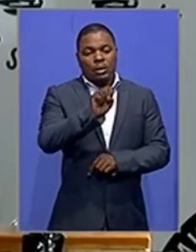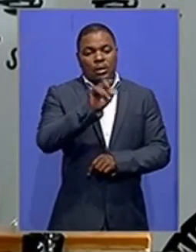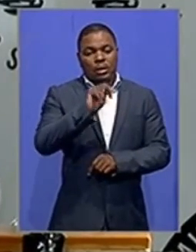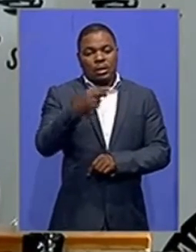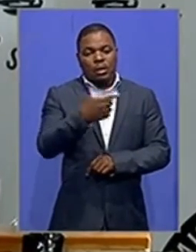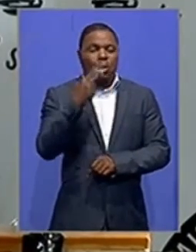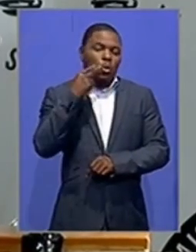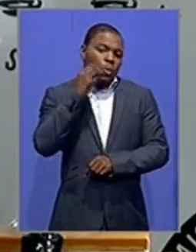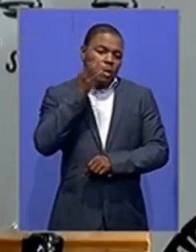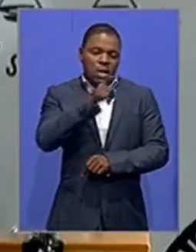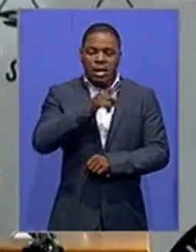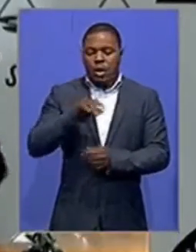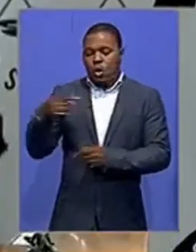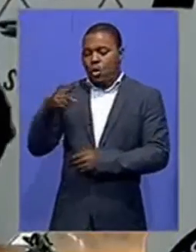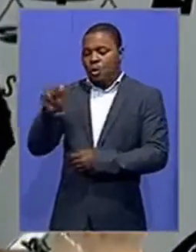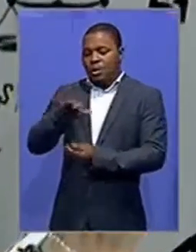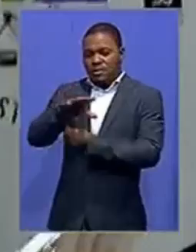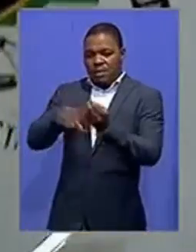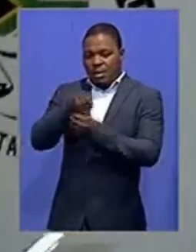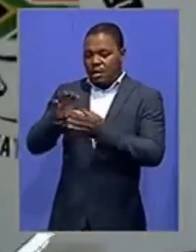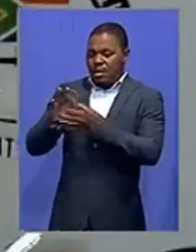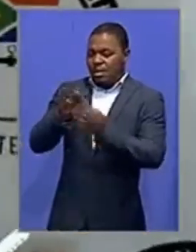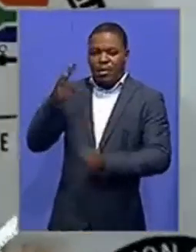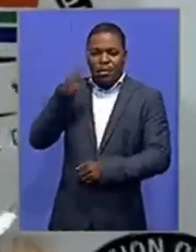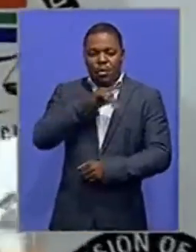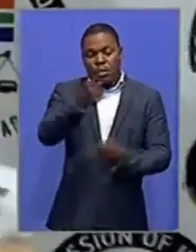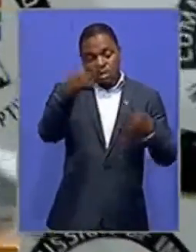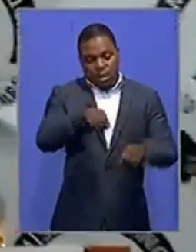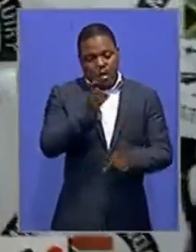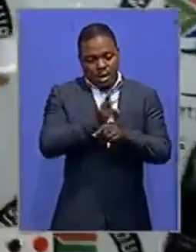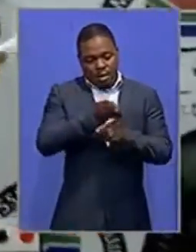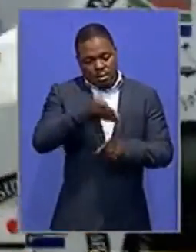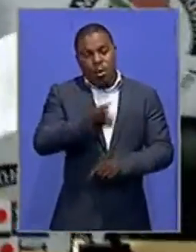fa ne a sena botsalano le Gupta fa bo a tlhagelela gape fa pele ga khomišene.